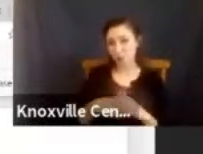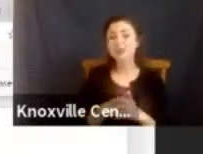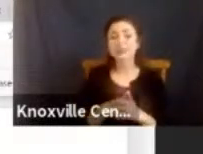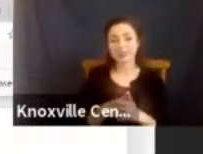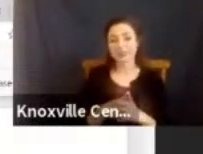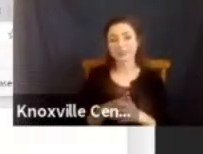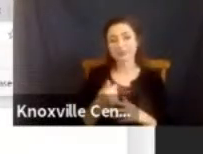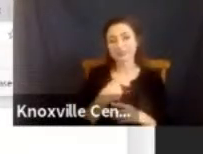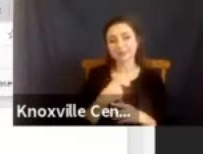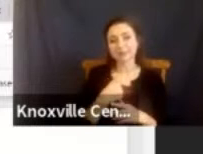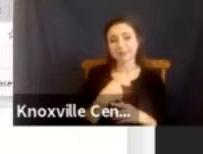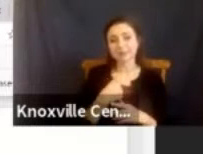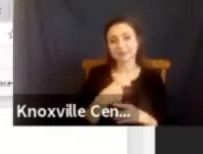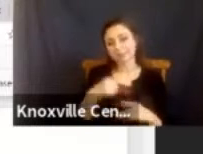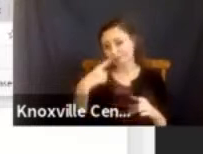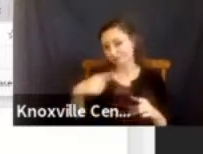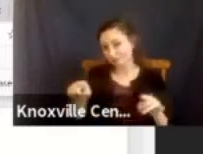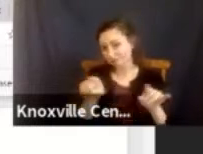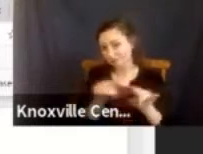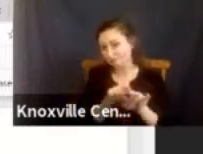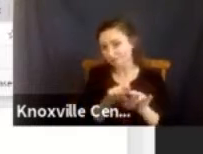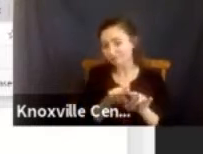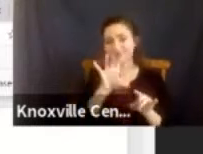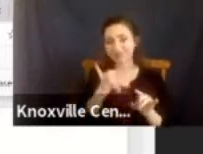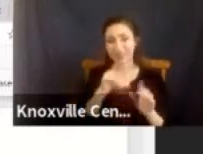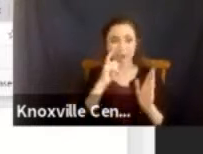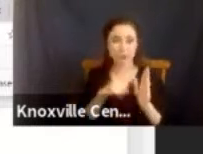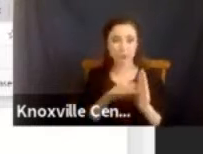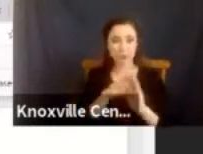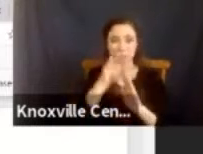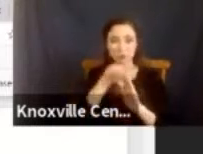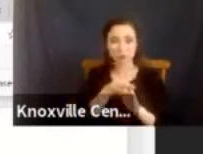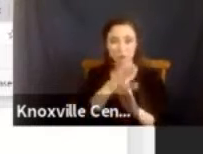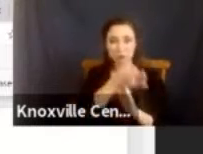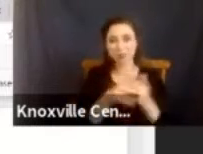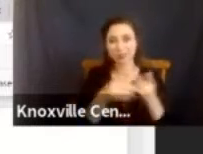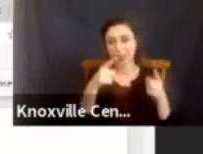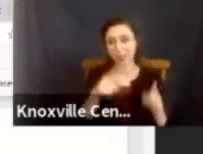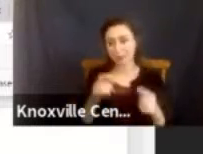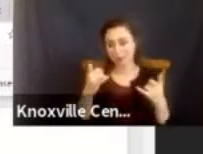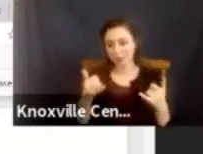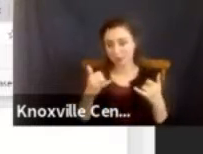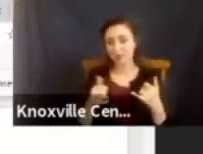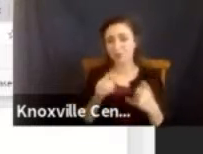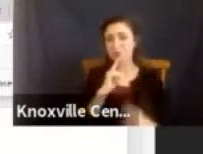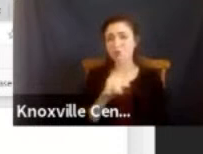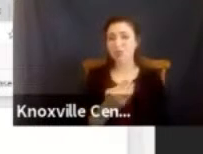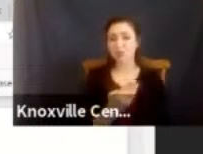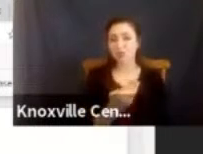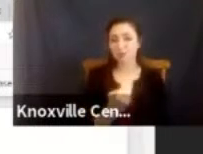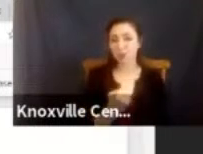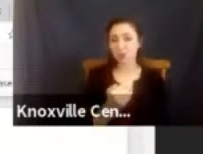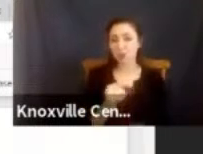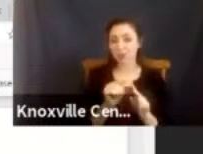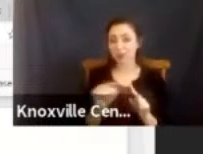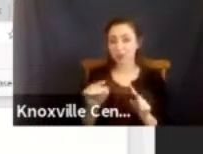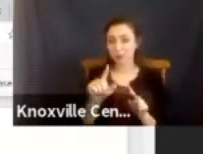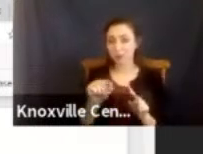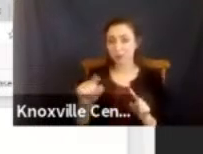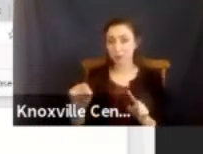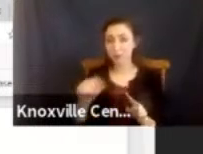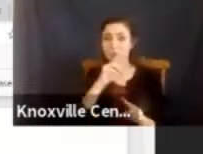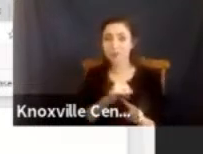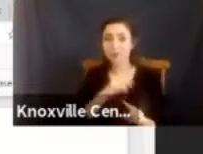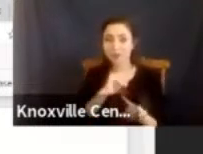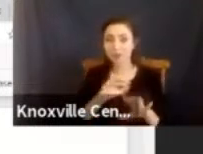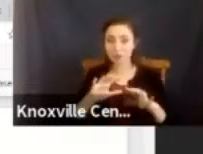would agree that that is certainly the trend that we're seeing. So it's really that 14 to 22-year-old